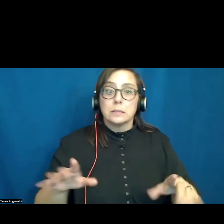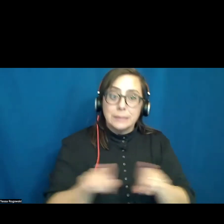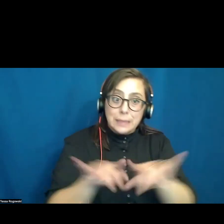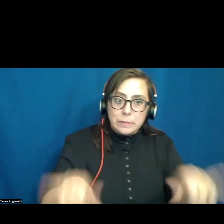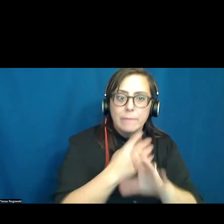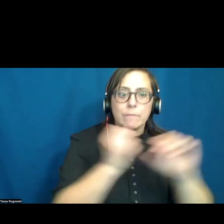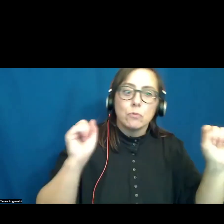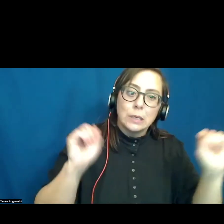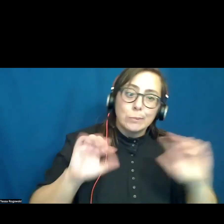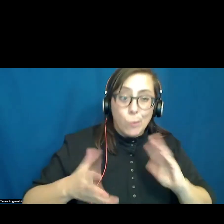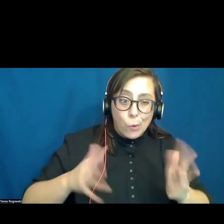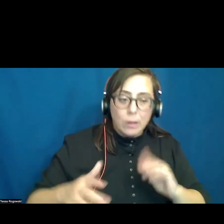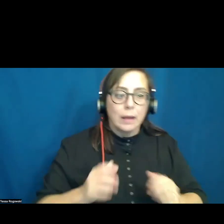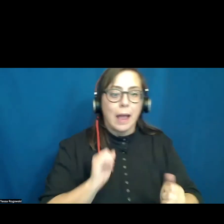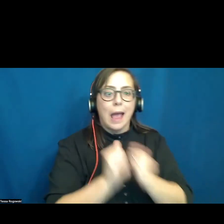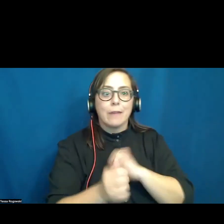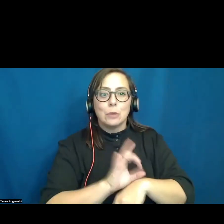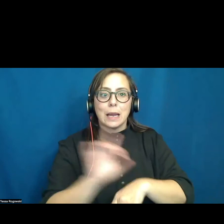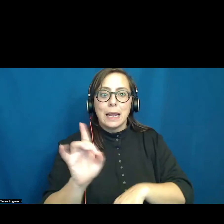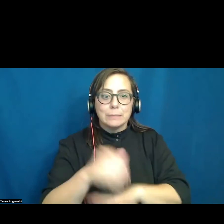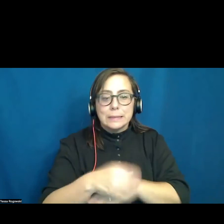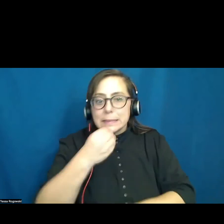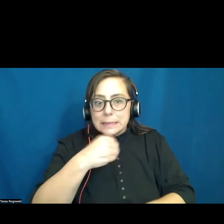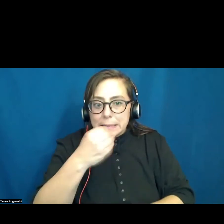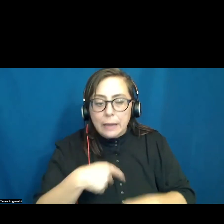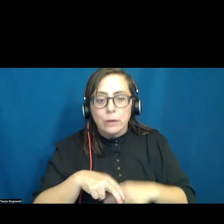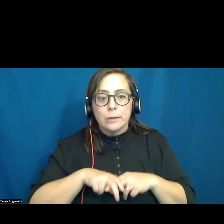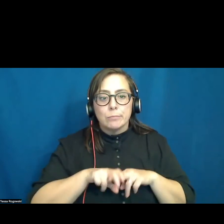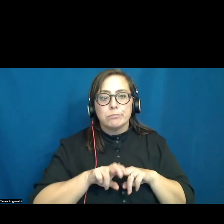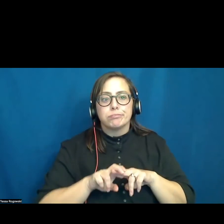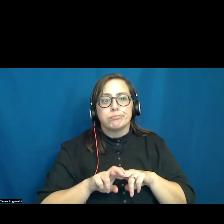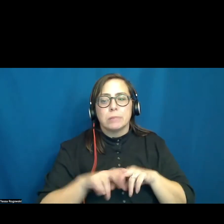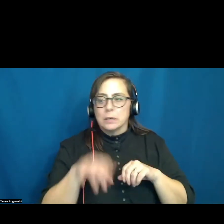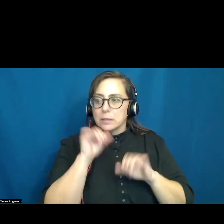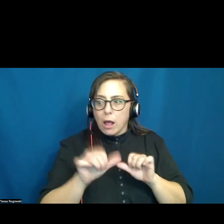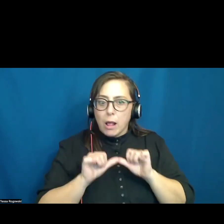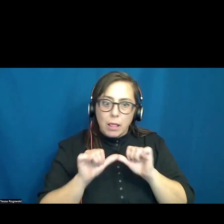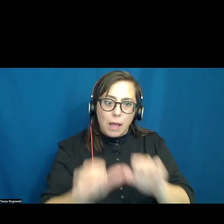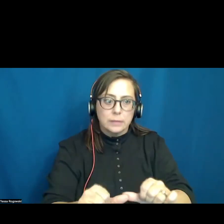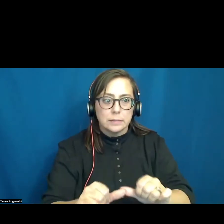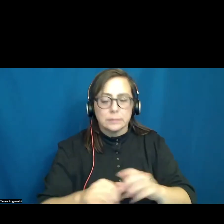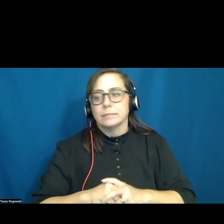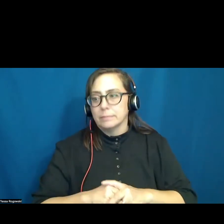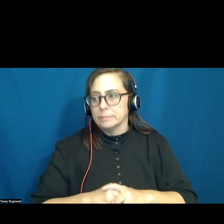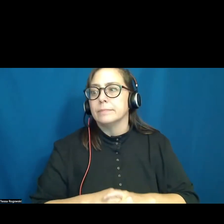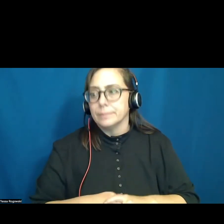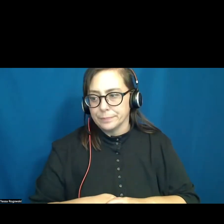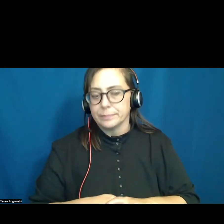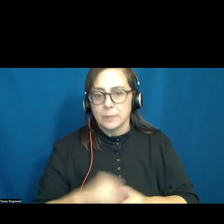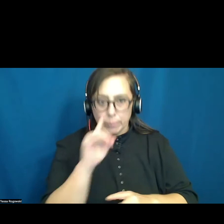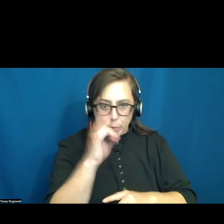less. After 8 p.m. snack, we slouch a dozen laps. That's the final